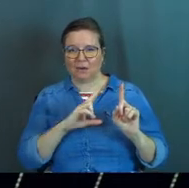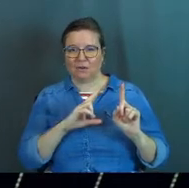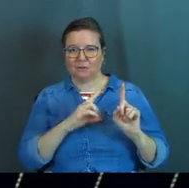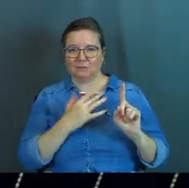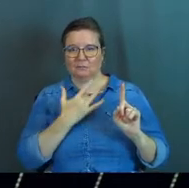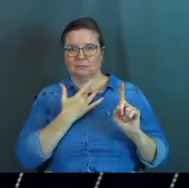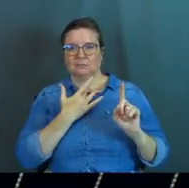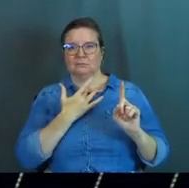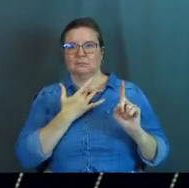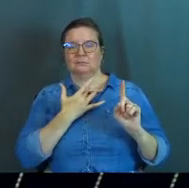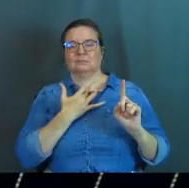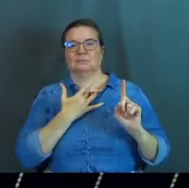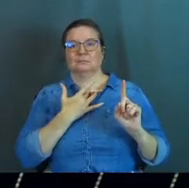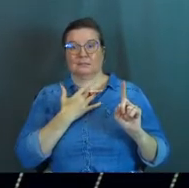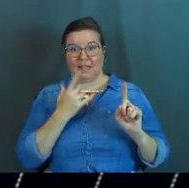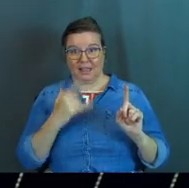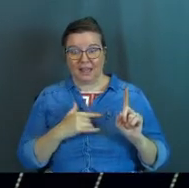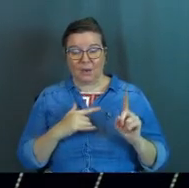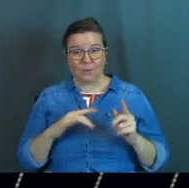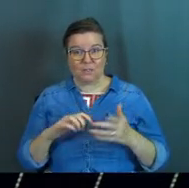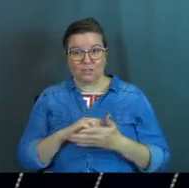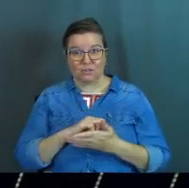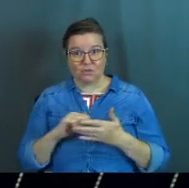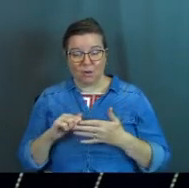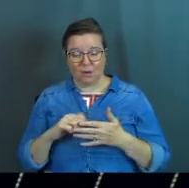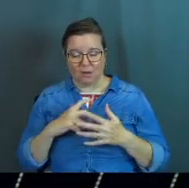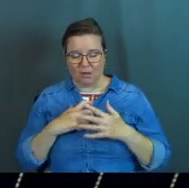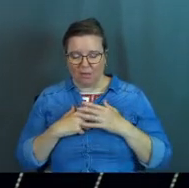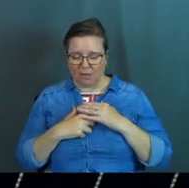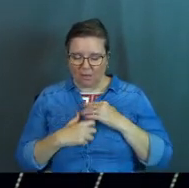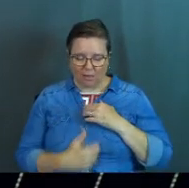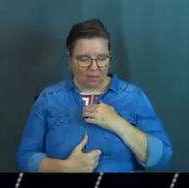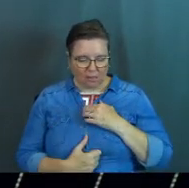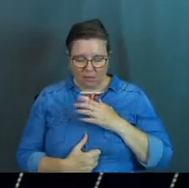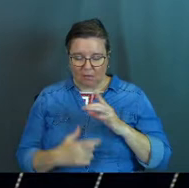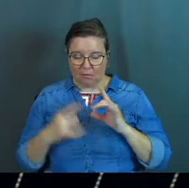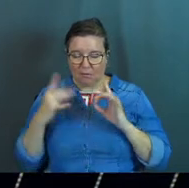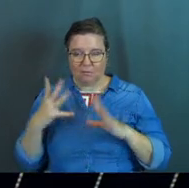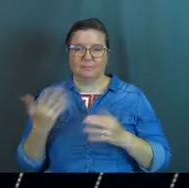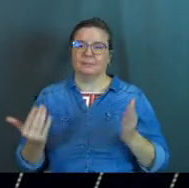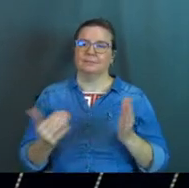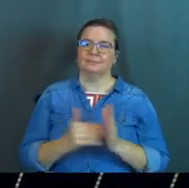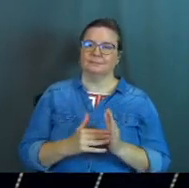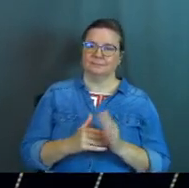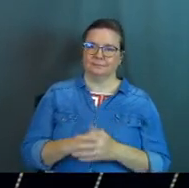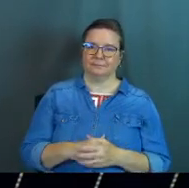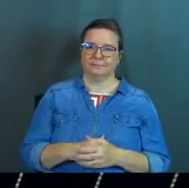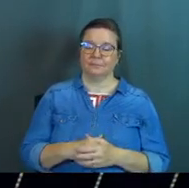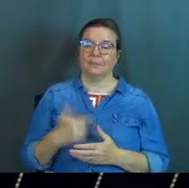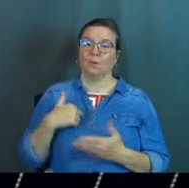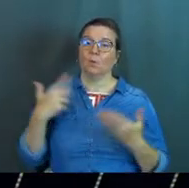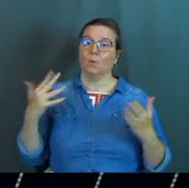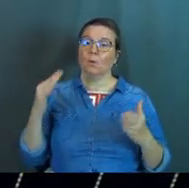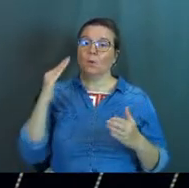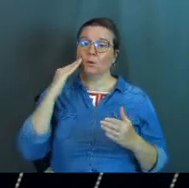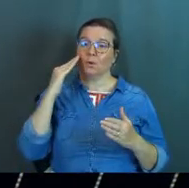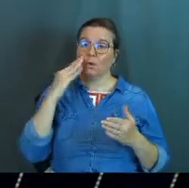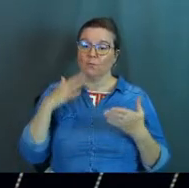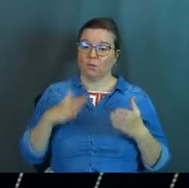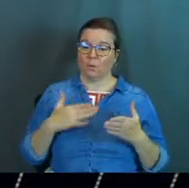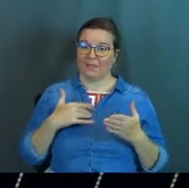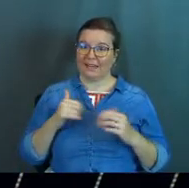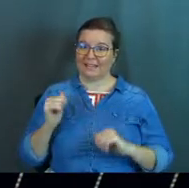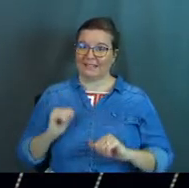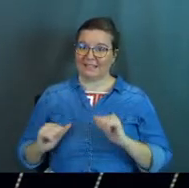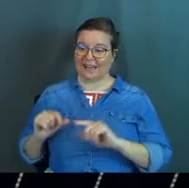king. Just, wouldn't that just destroy him? And again, we already know from the way that